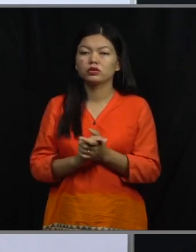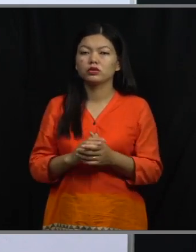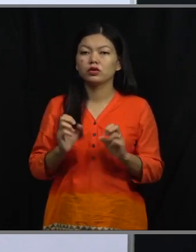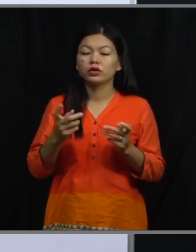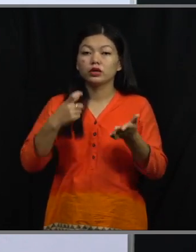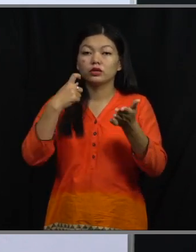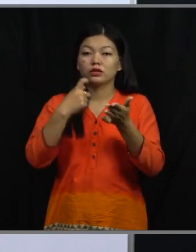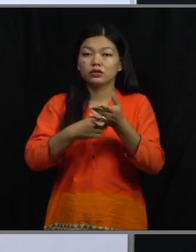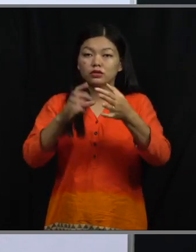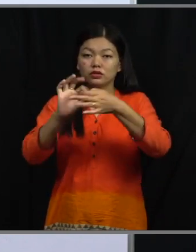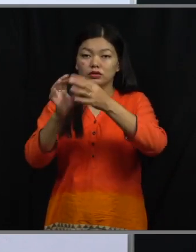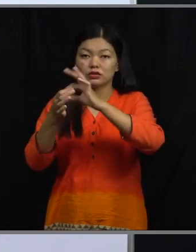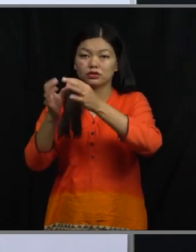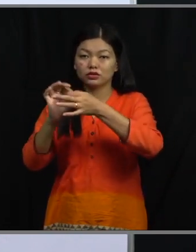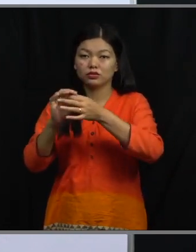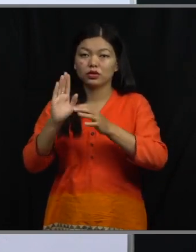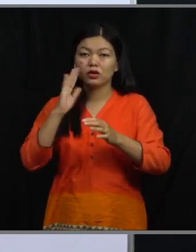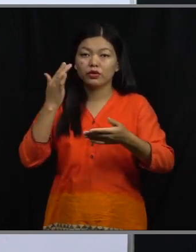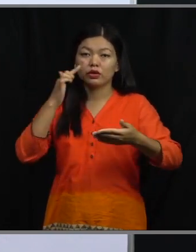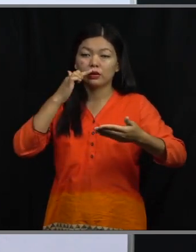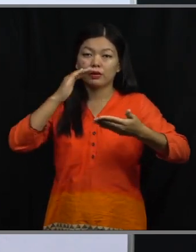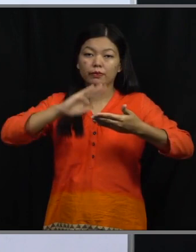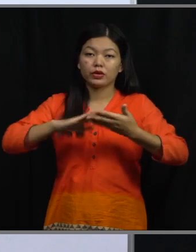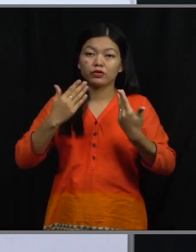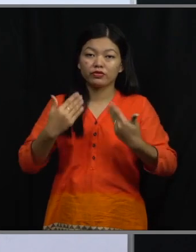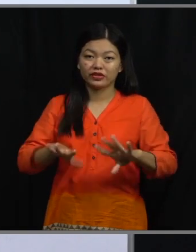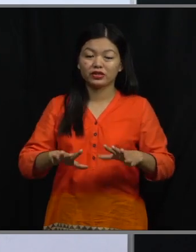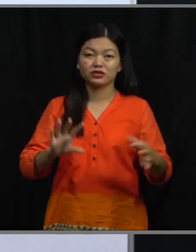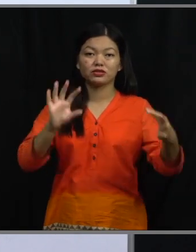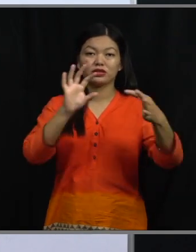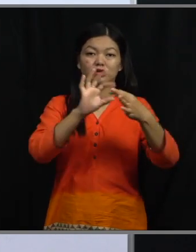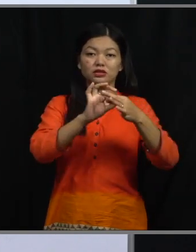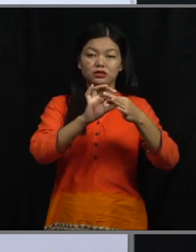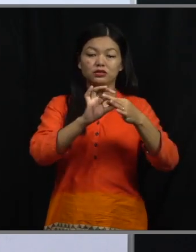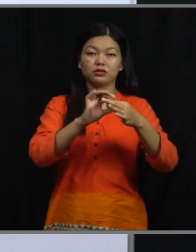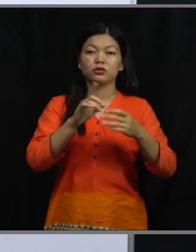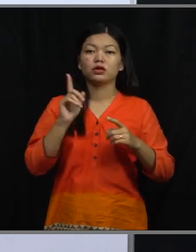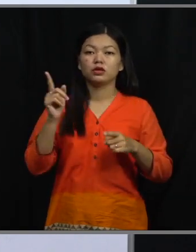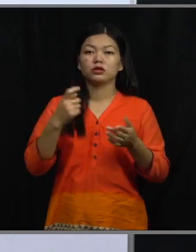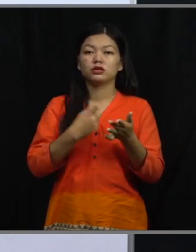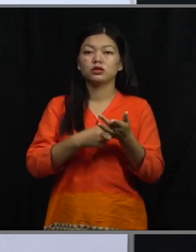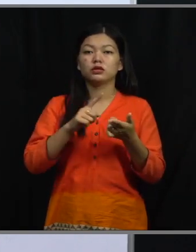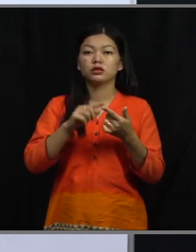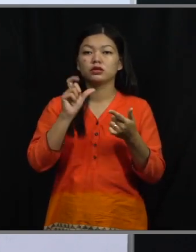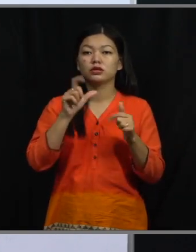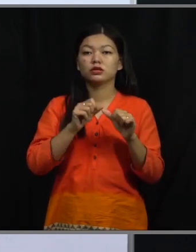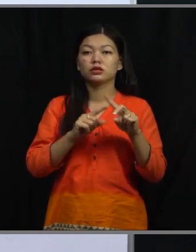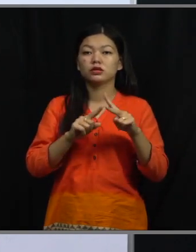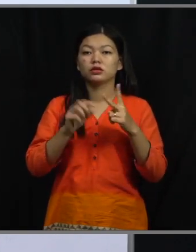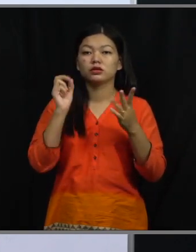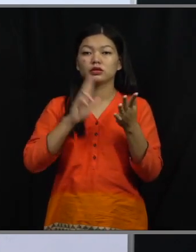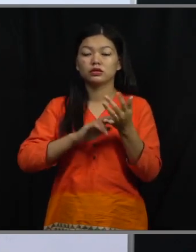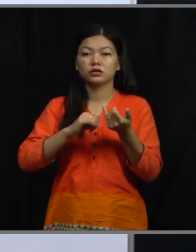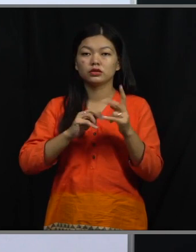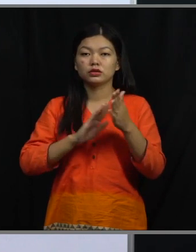okay, or built by marriage, and that is what it means by affinity here, okay. Now, that is the basic